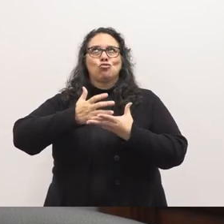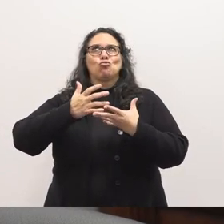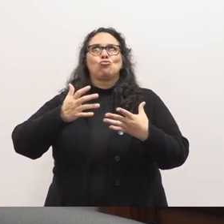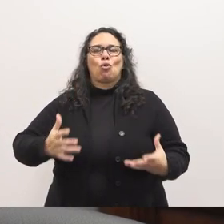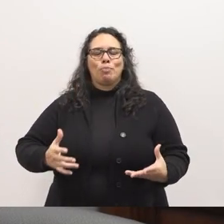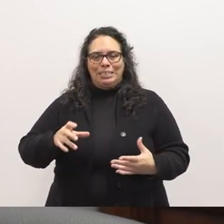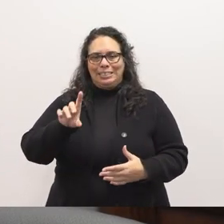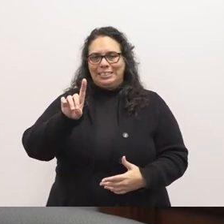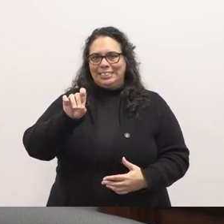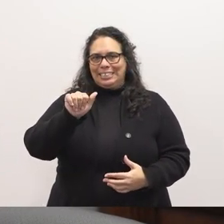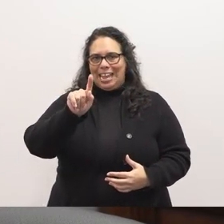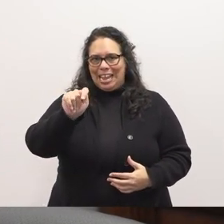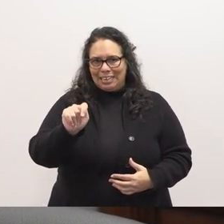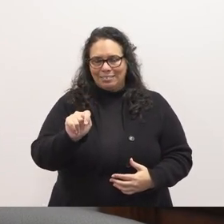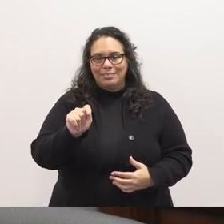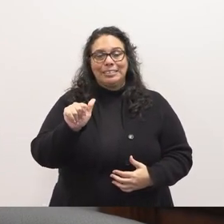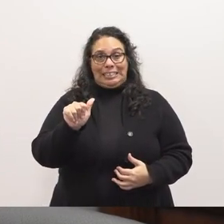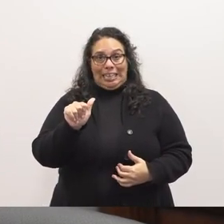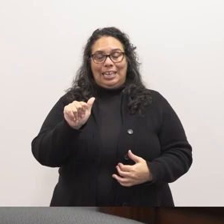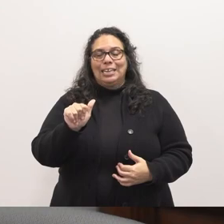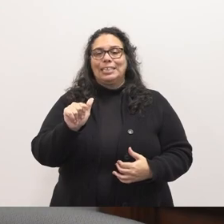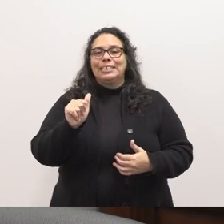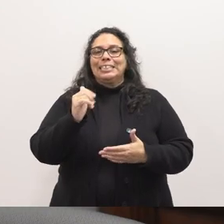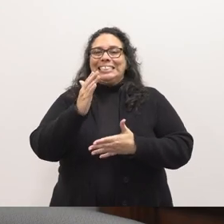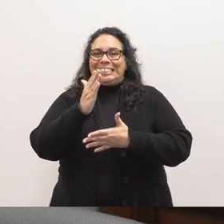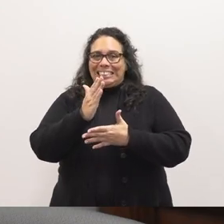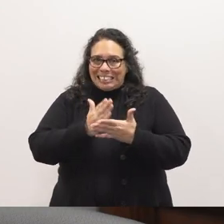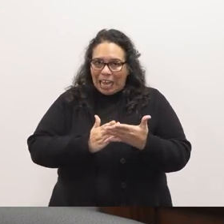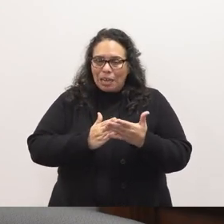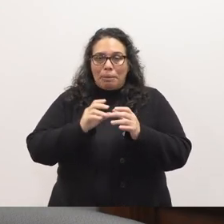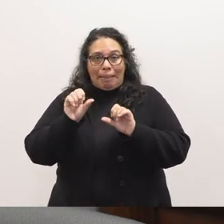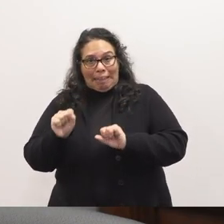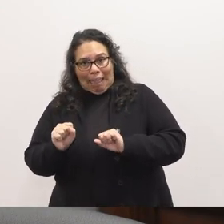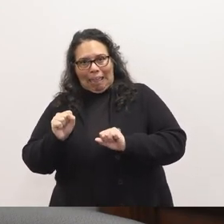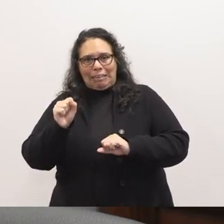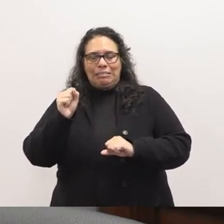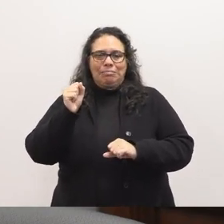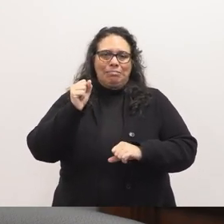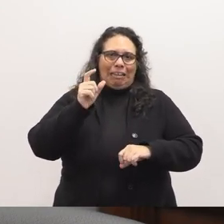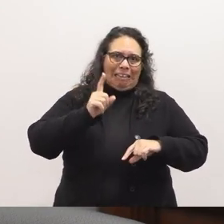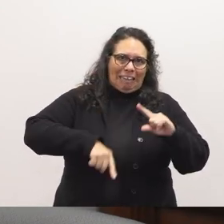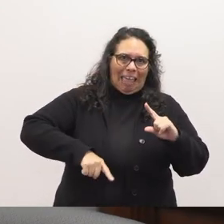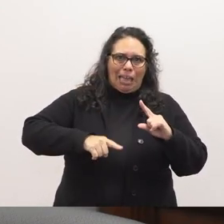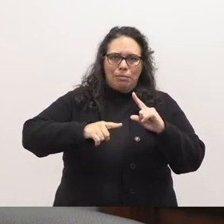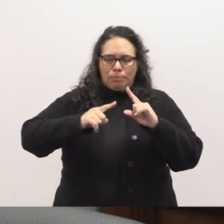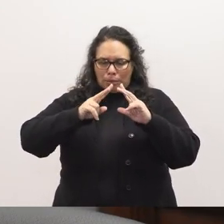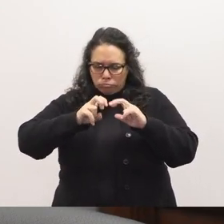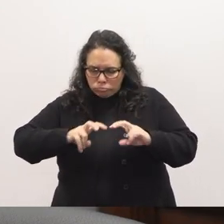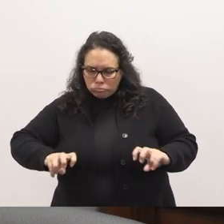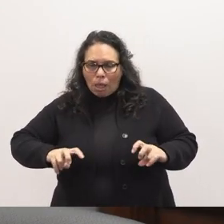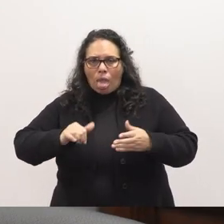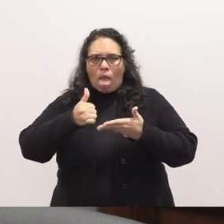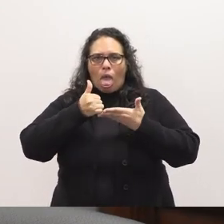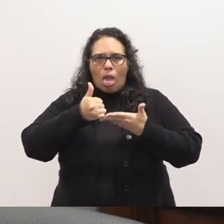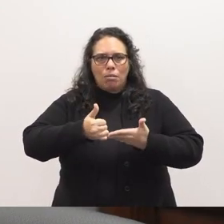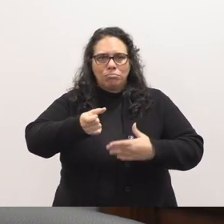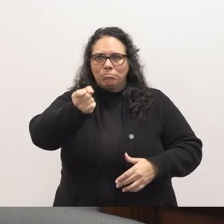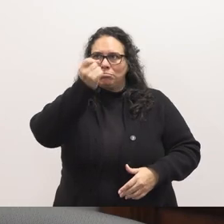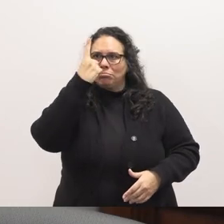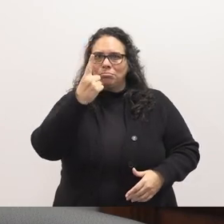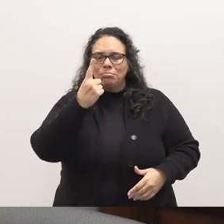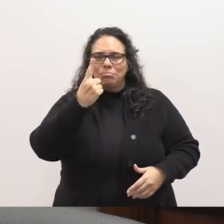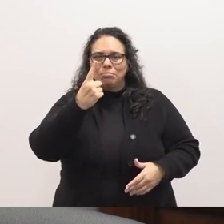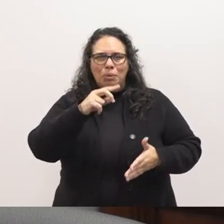and some of it may or may not be disaggregated, for help in understanding what the data actually